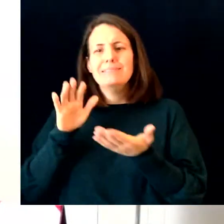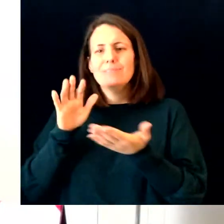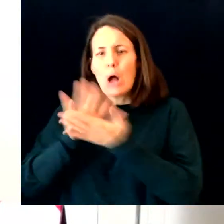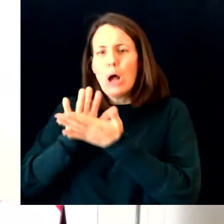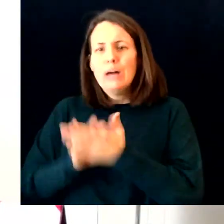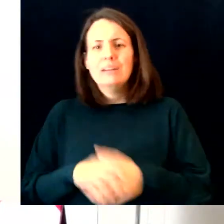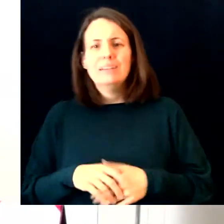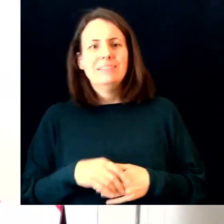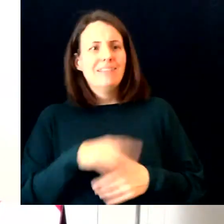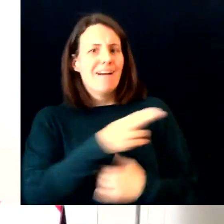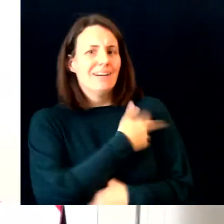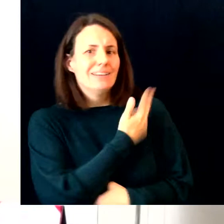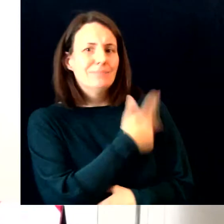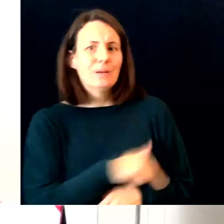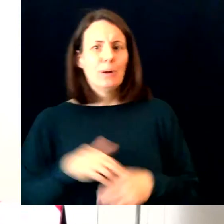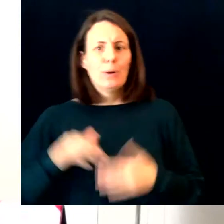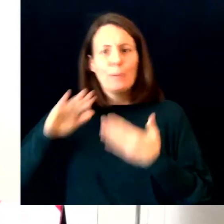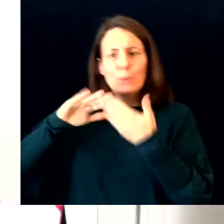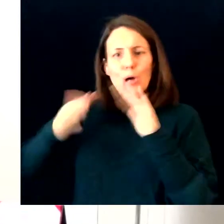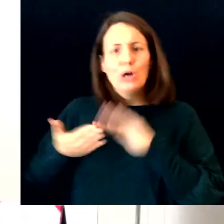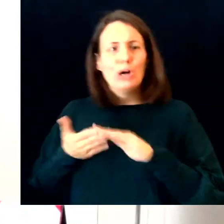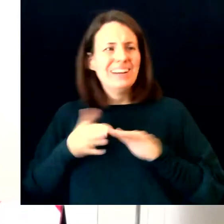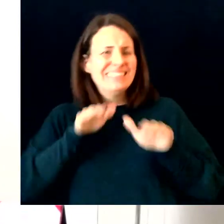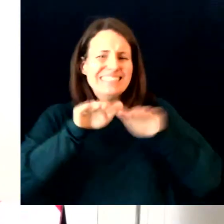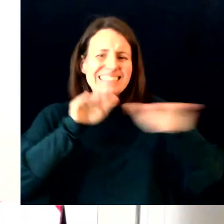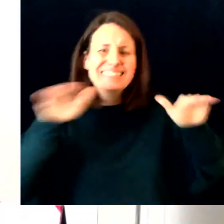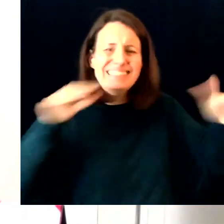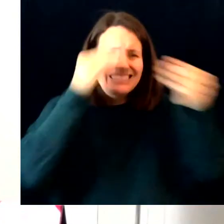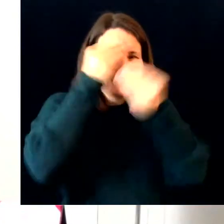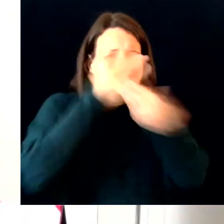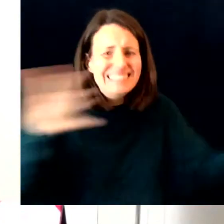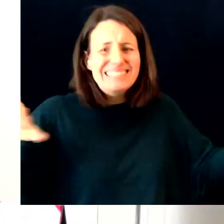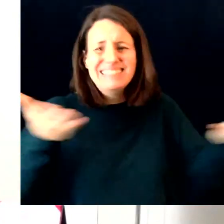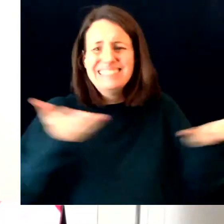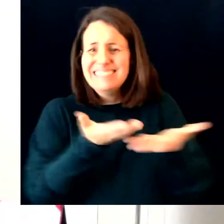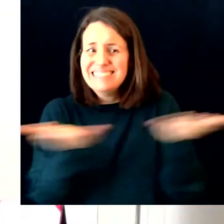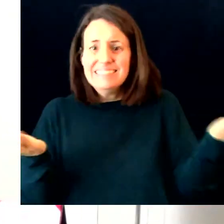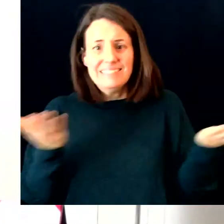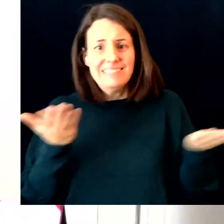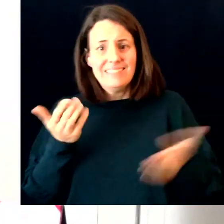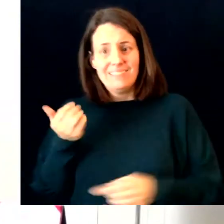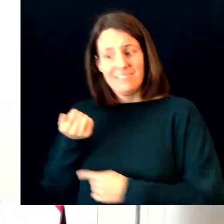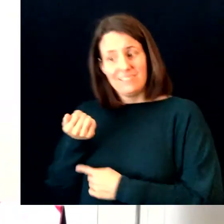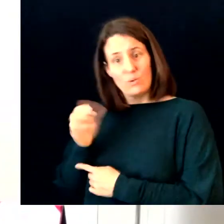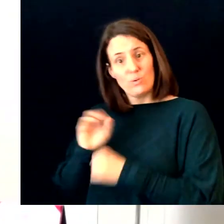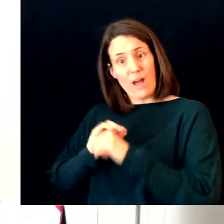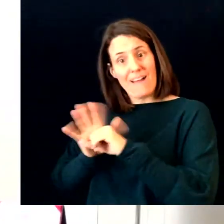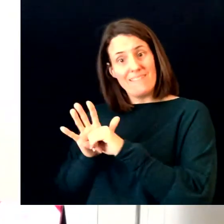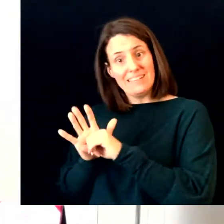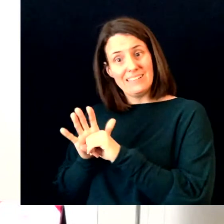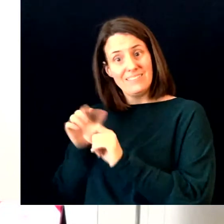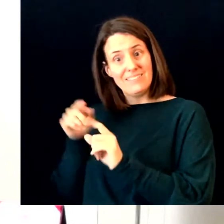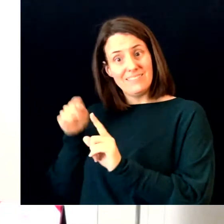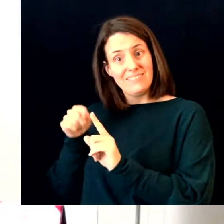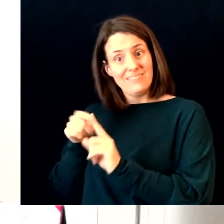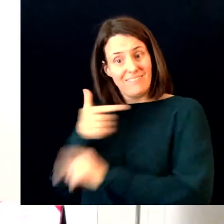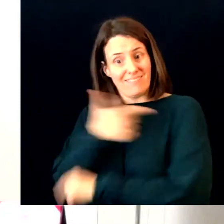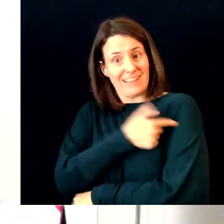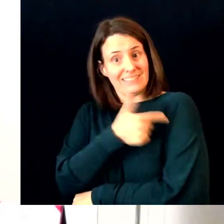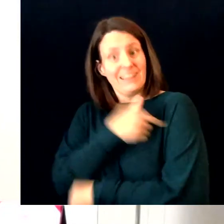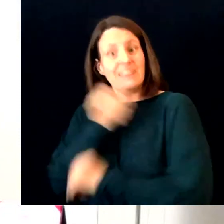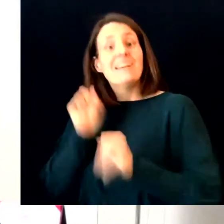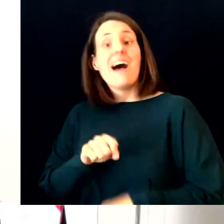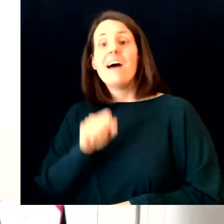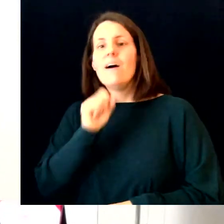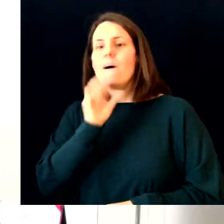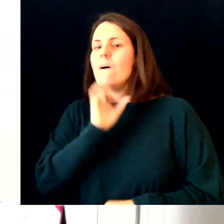that the COVID-19 vaccine for children ages 5 and up is the most effective way to keep kids healthy,